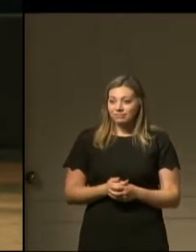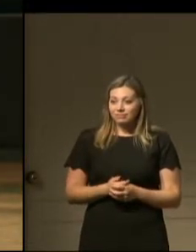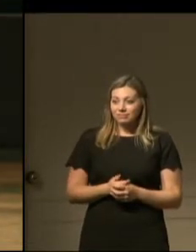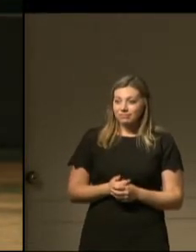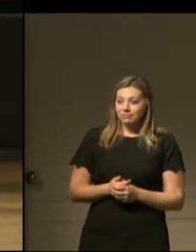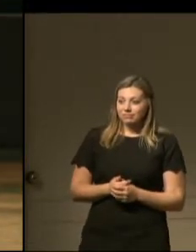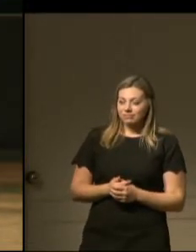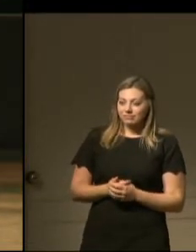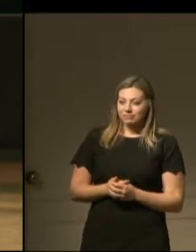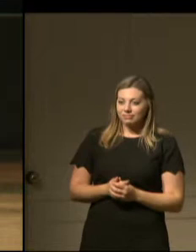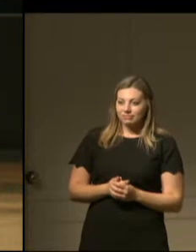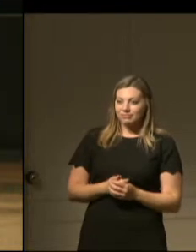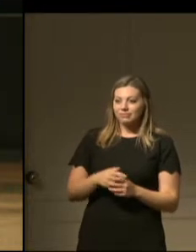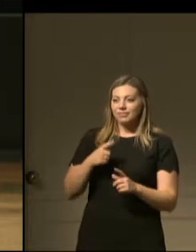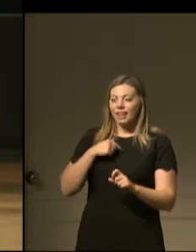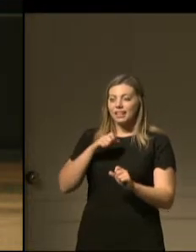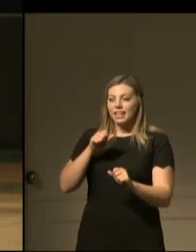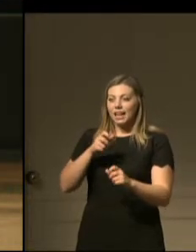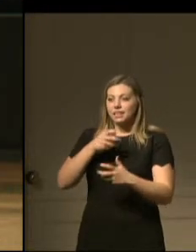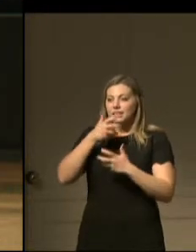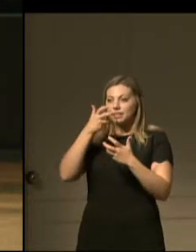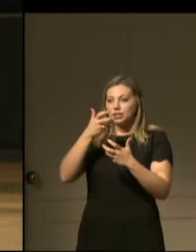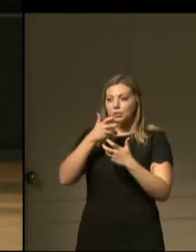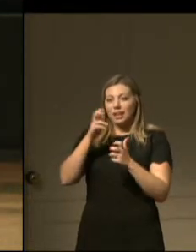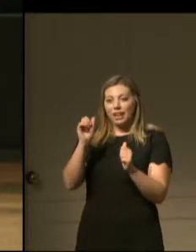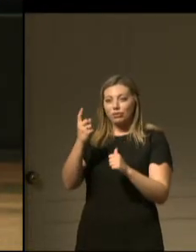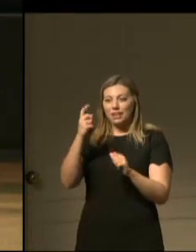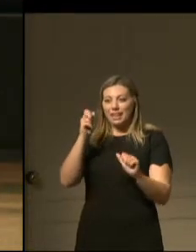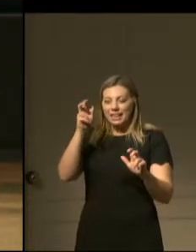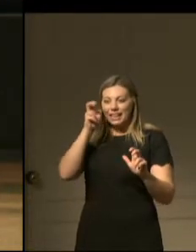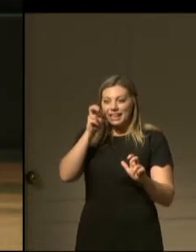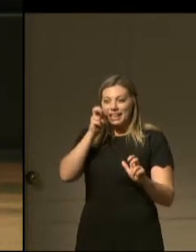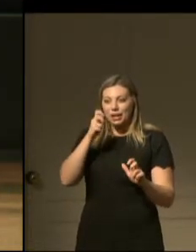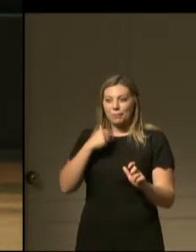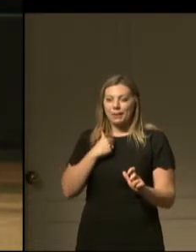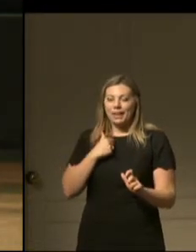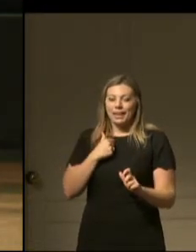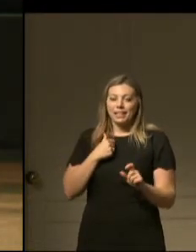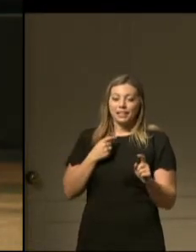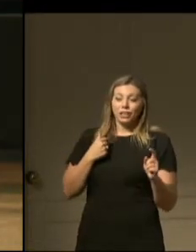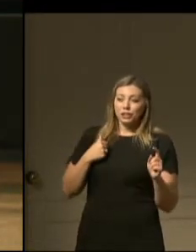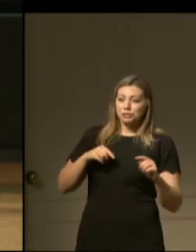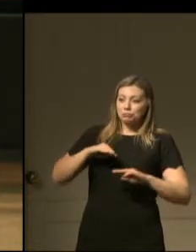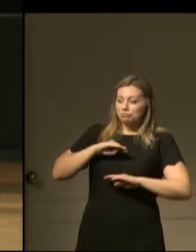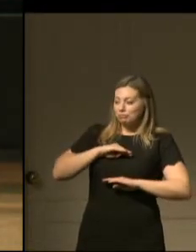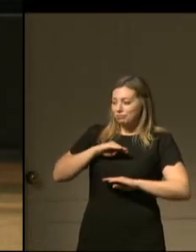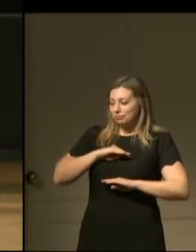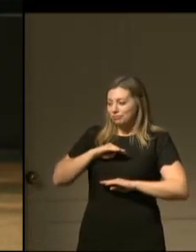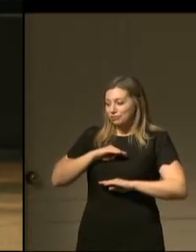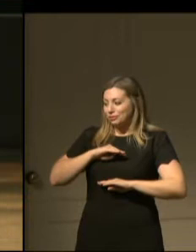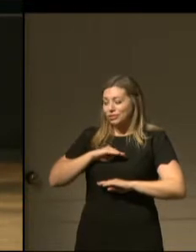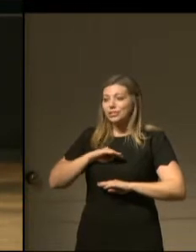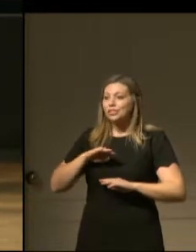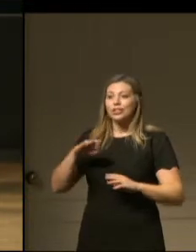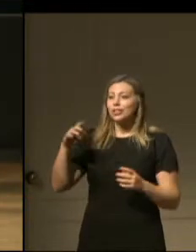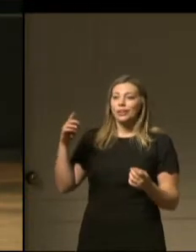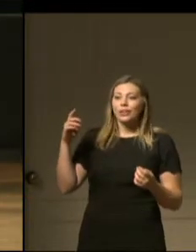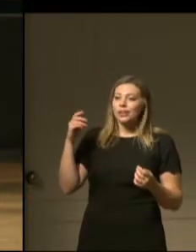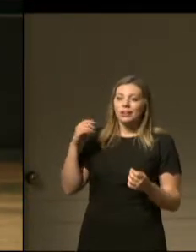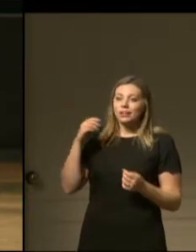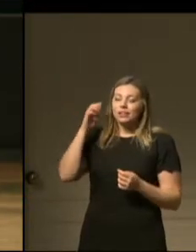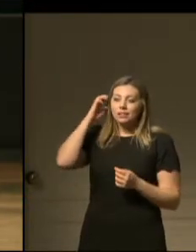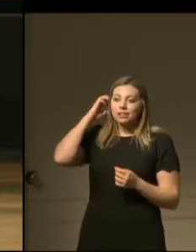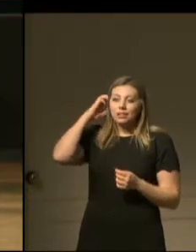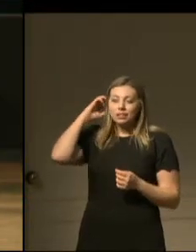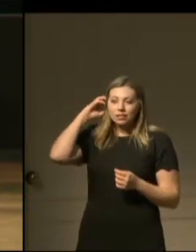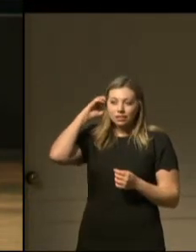I'm gonna go here first. My voice is okay. Can everybody hear me? Yeah. Oh, come on. We're good. Or you can run. Okay. The webcast too. Oh,